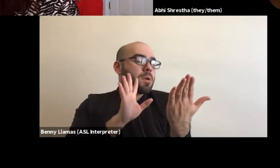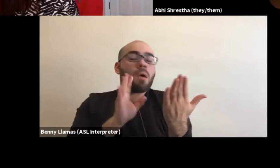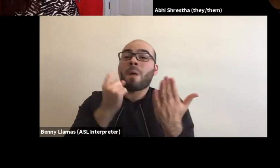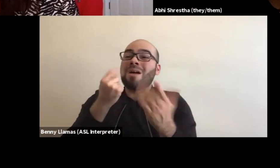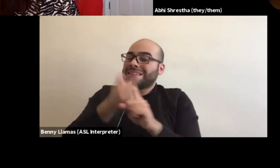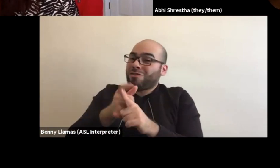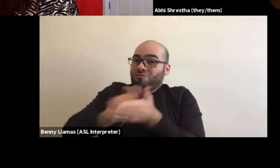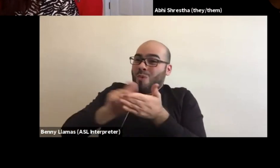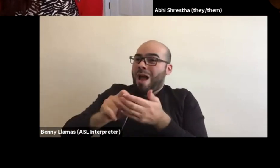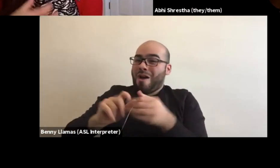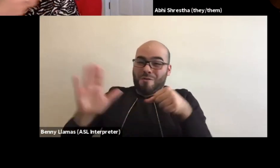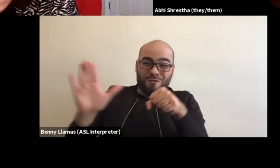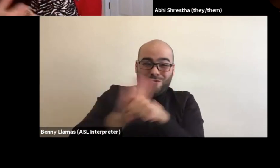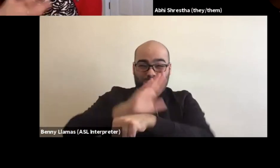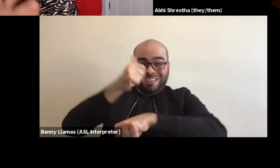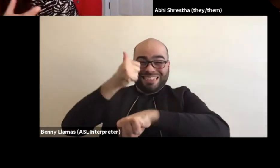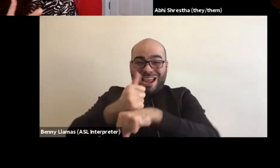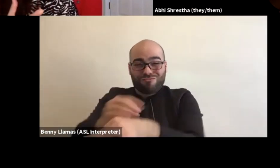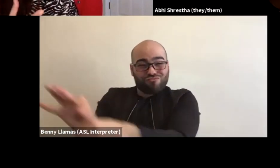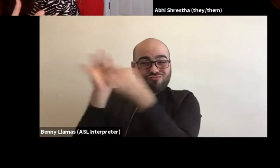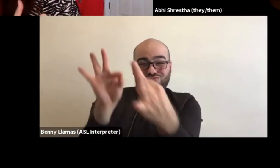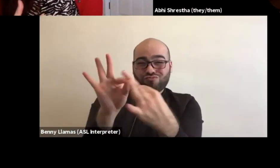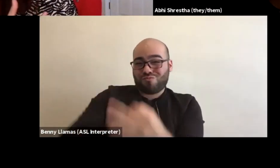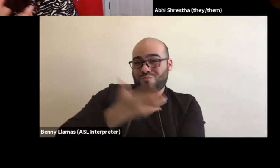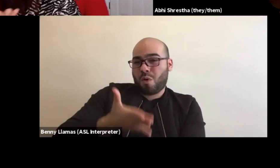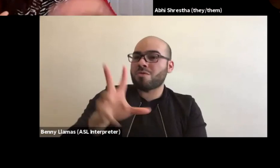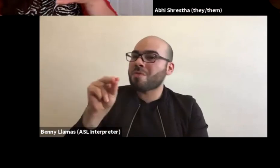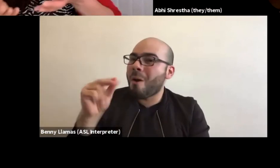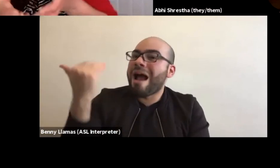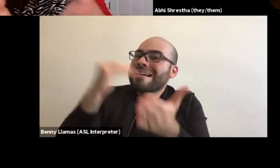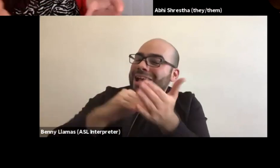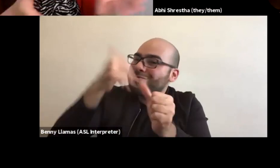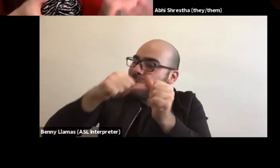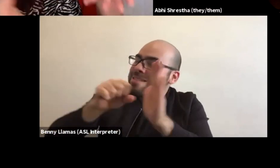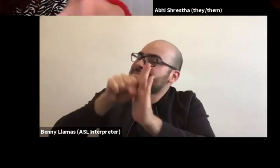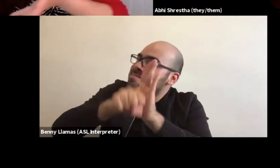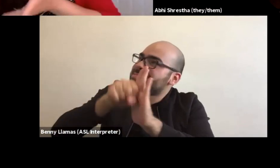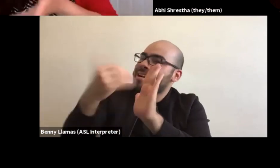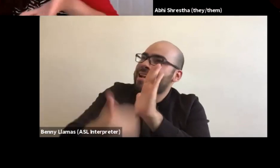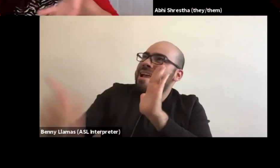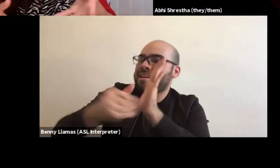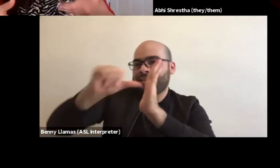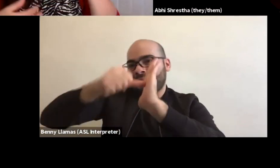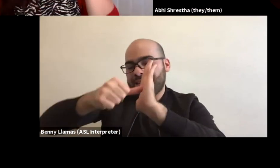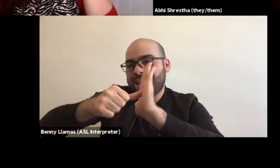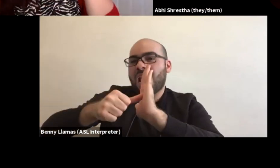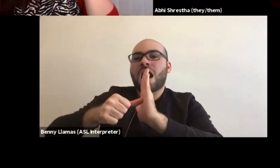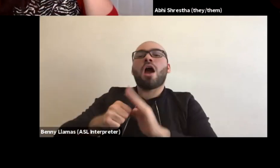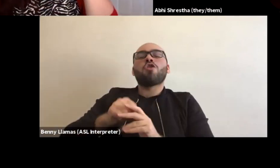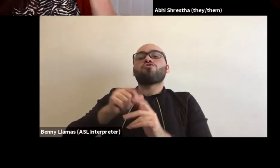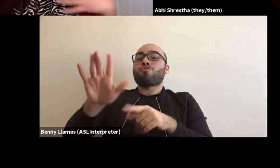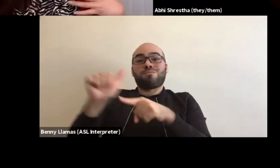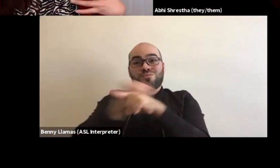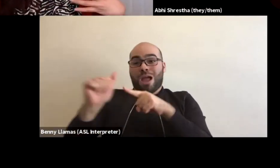necessarily, but the nuggets, let's go back to that idea of like these little jewels that we find in